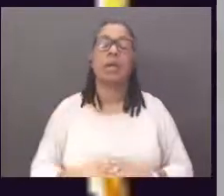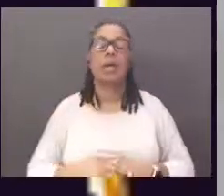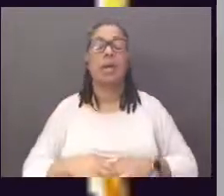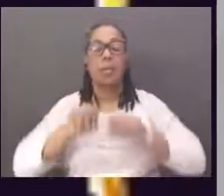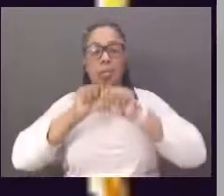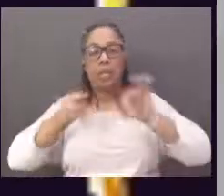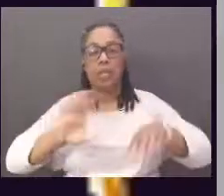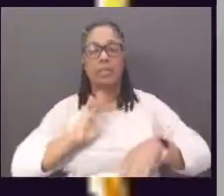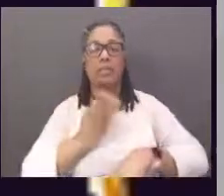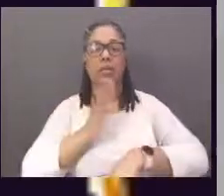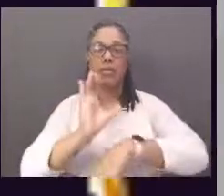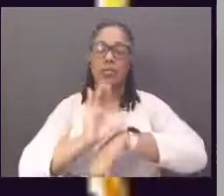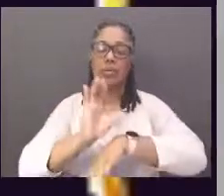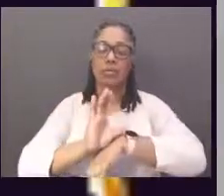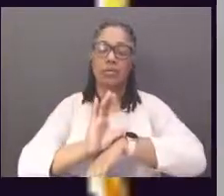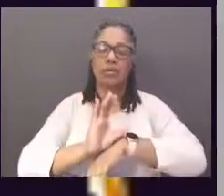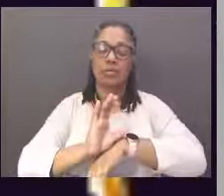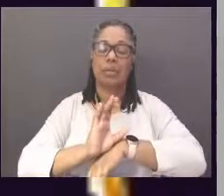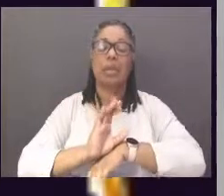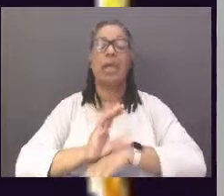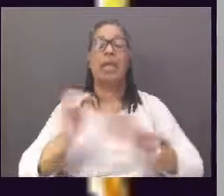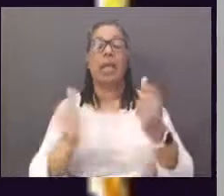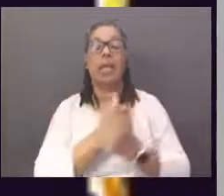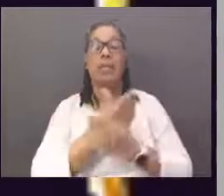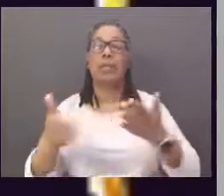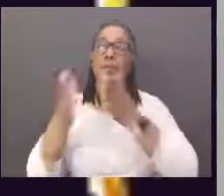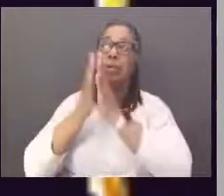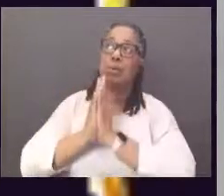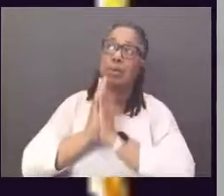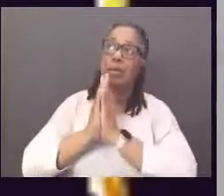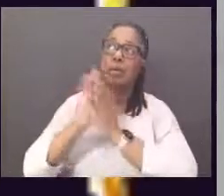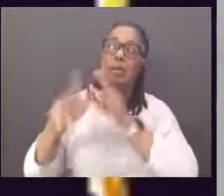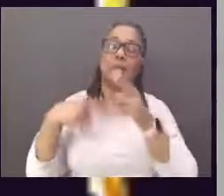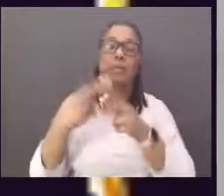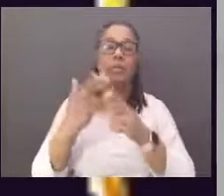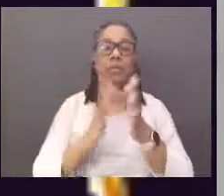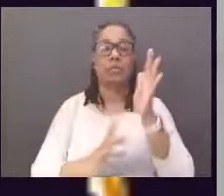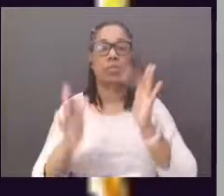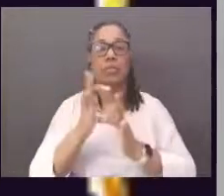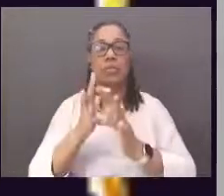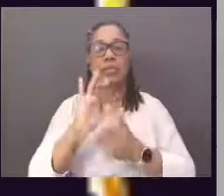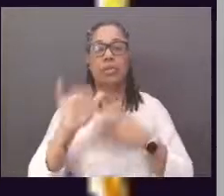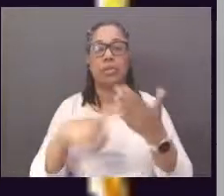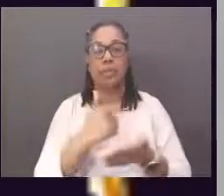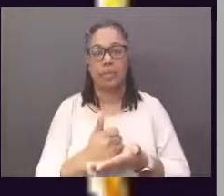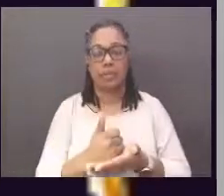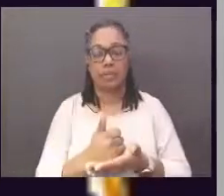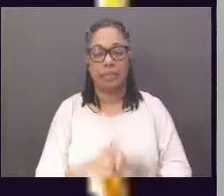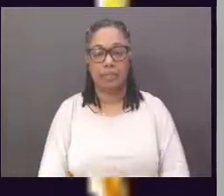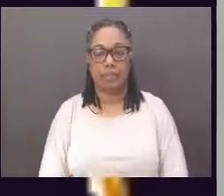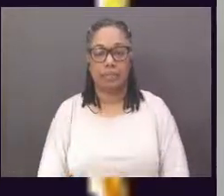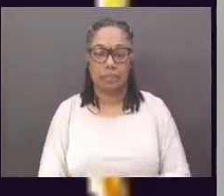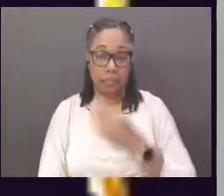all of these blessings. In Jesus' mighty name we pray. Amen.